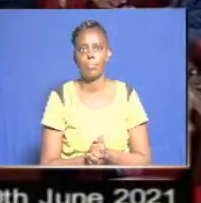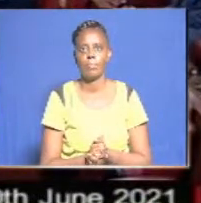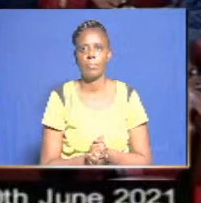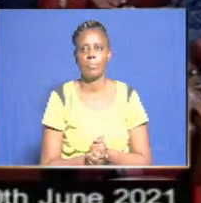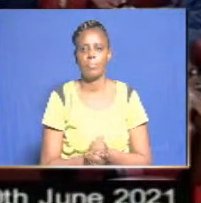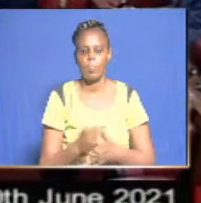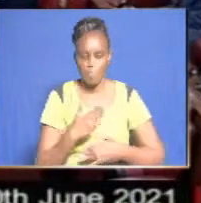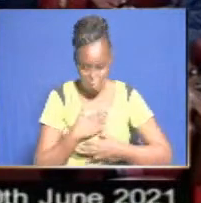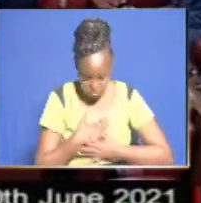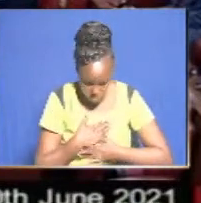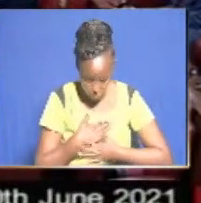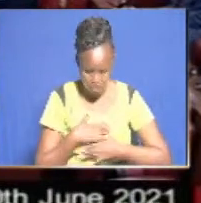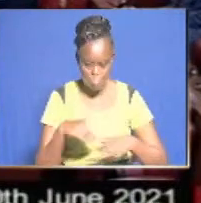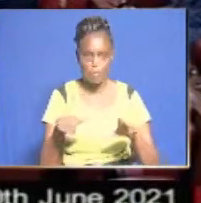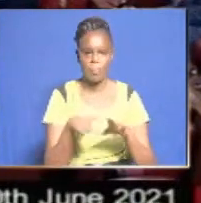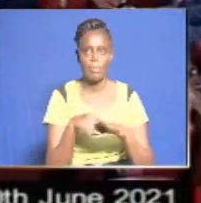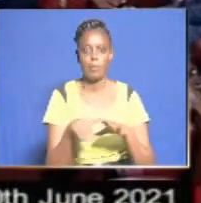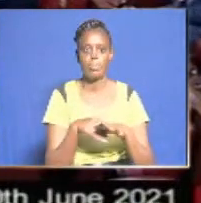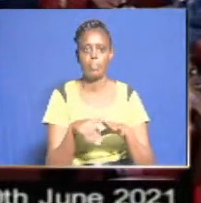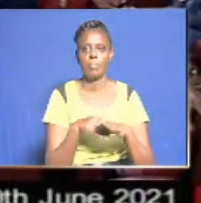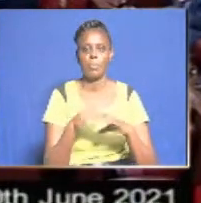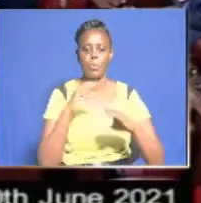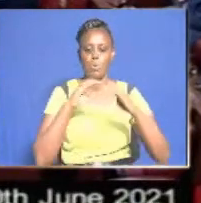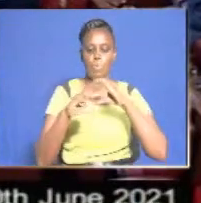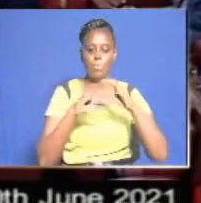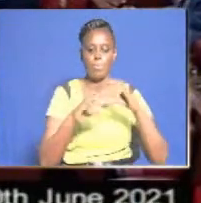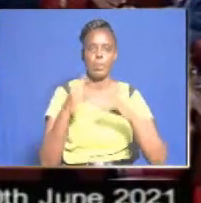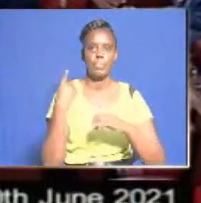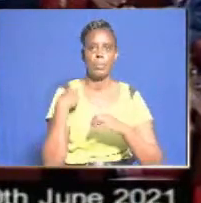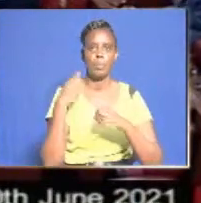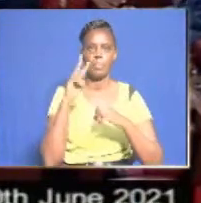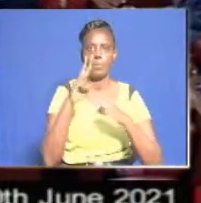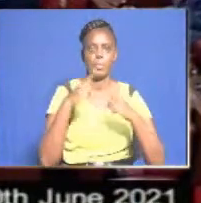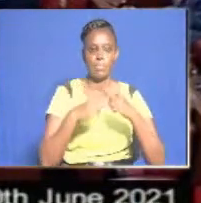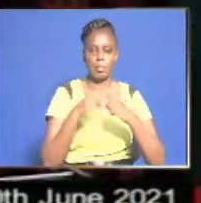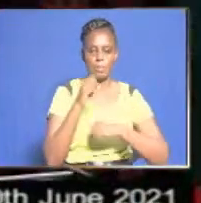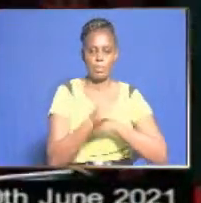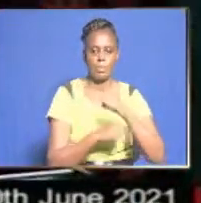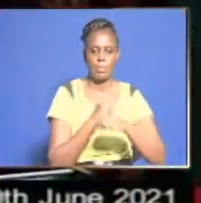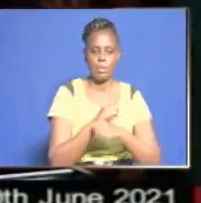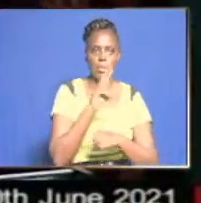Honourable members, this is communication number 27 of 2021,